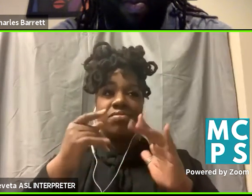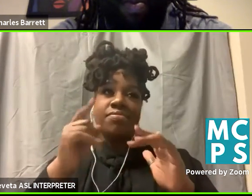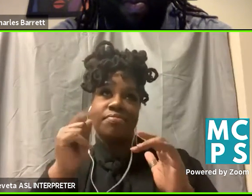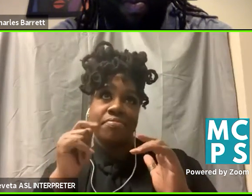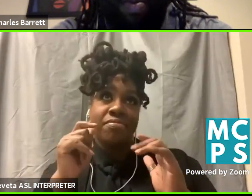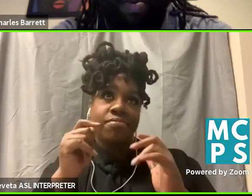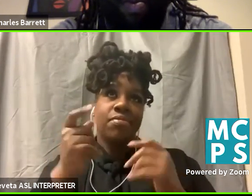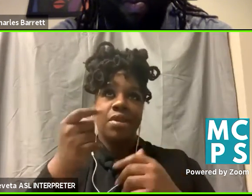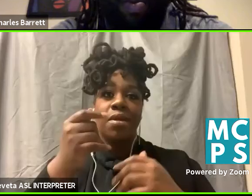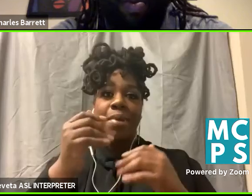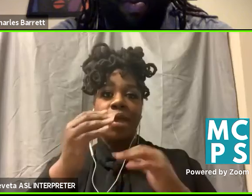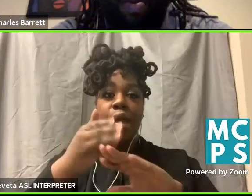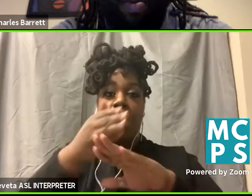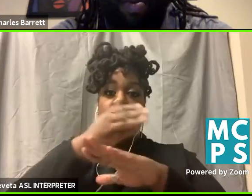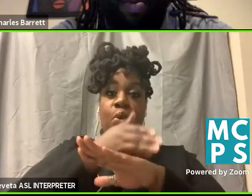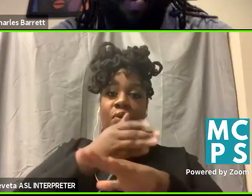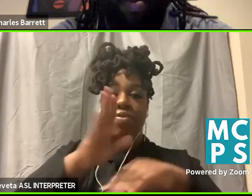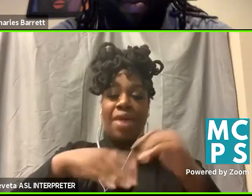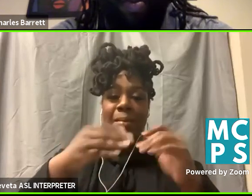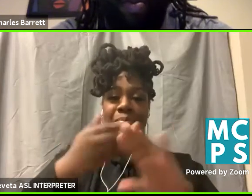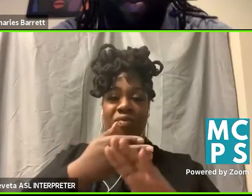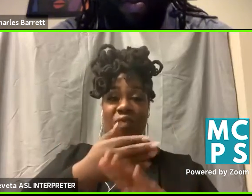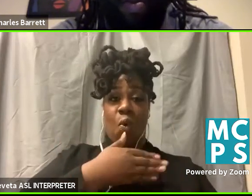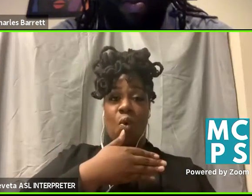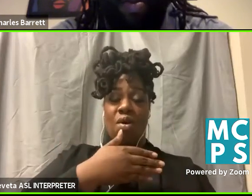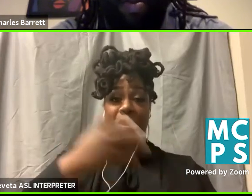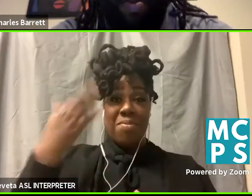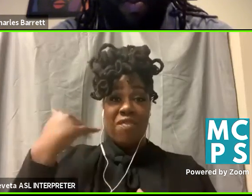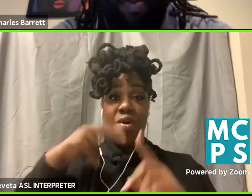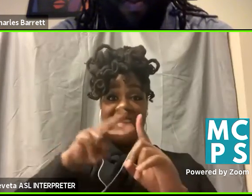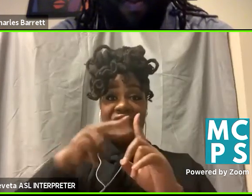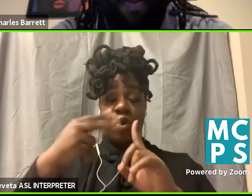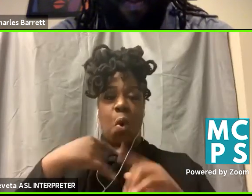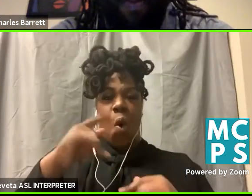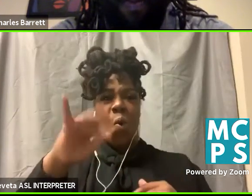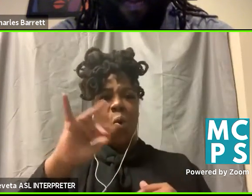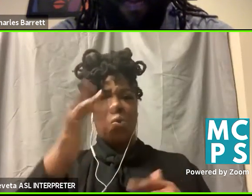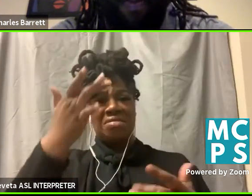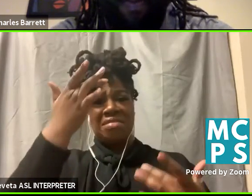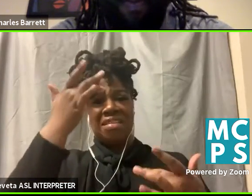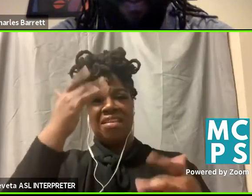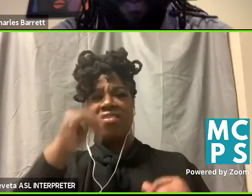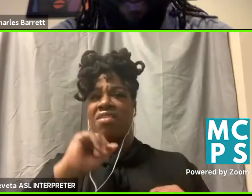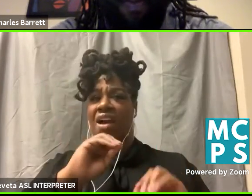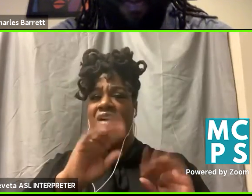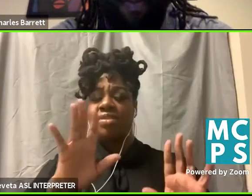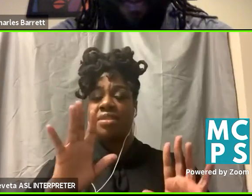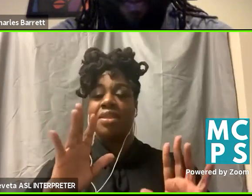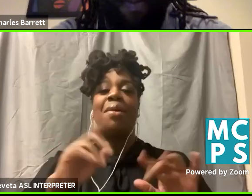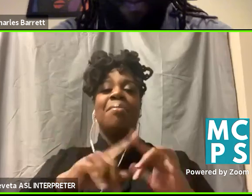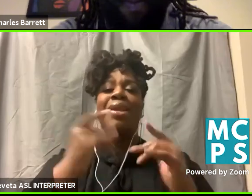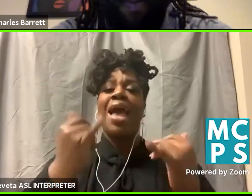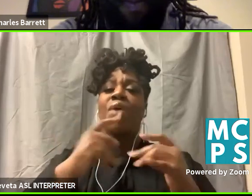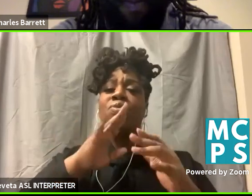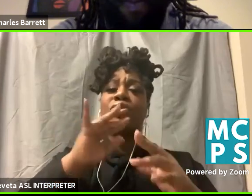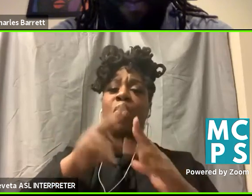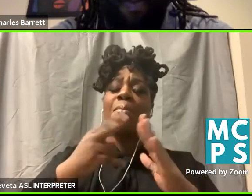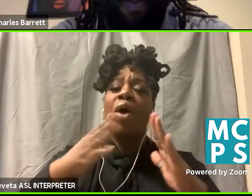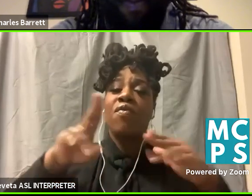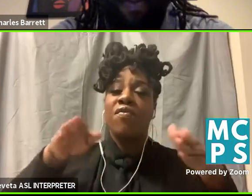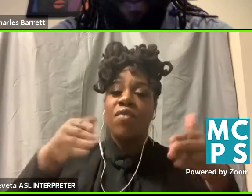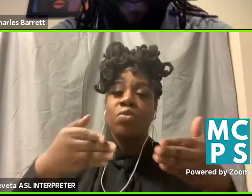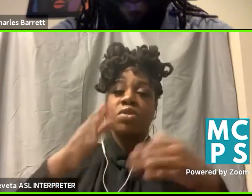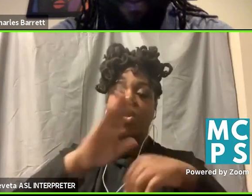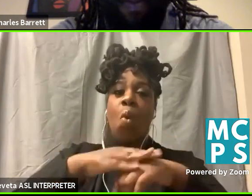the diagnosis was that this is an illness, right? Now we're talking about the distress associated with that experience,